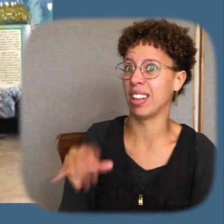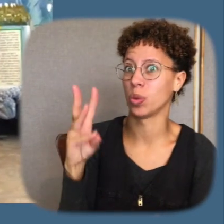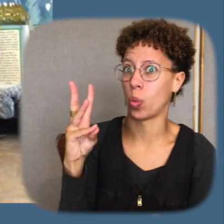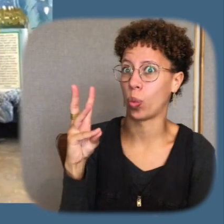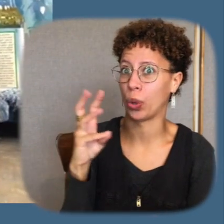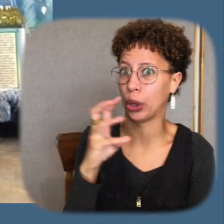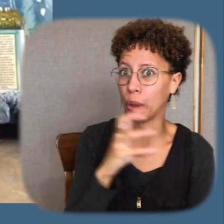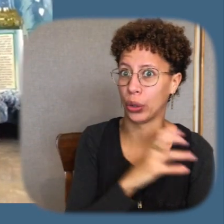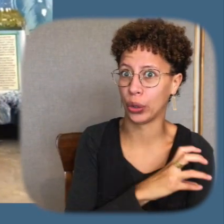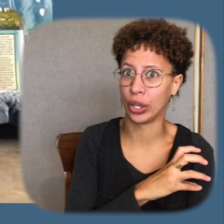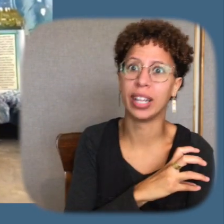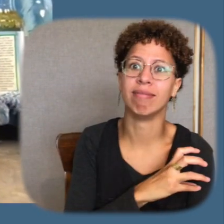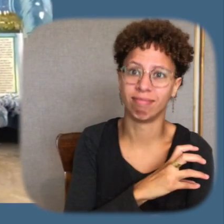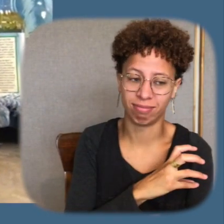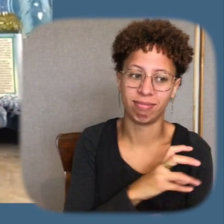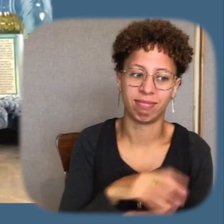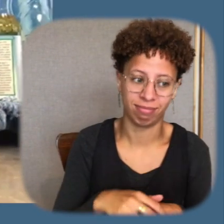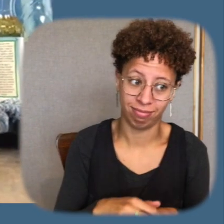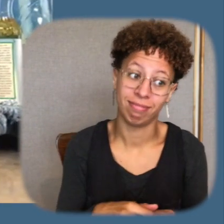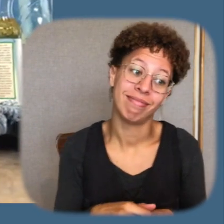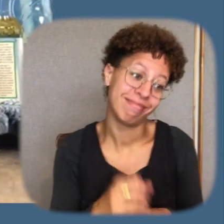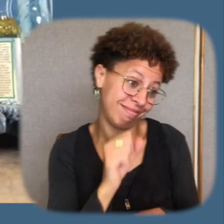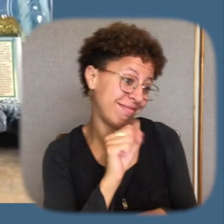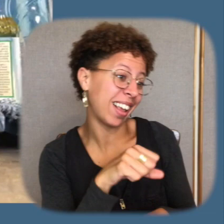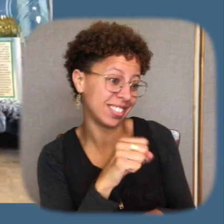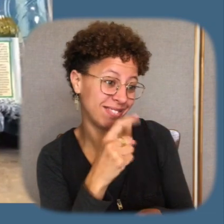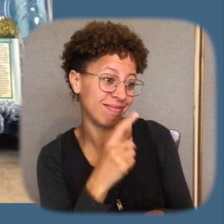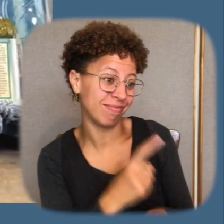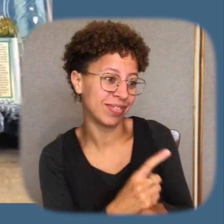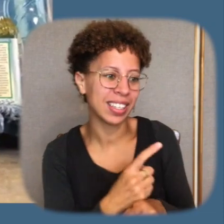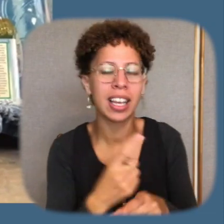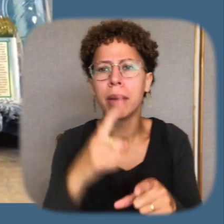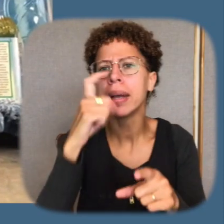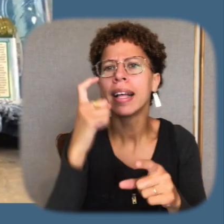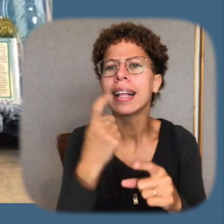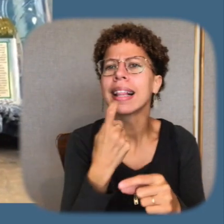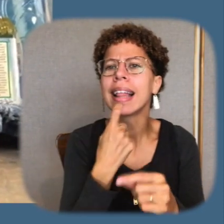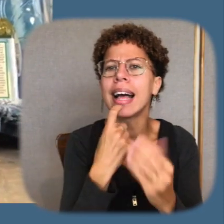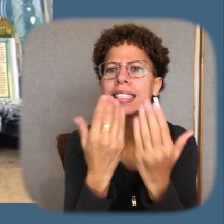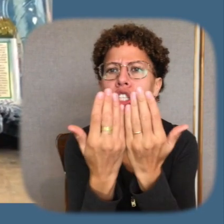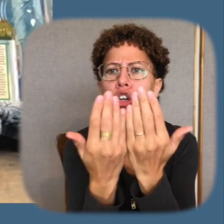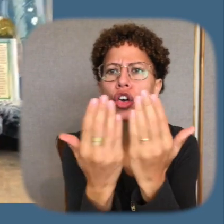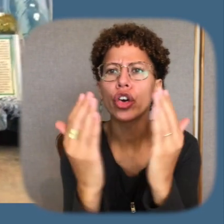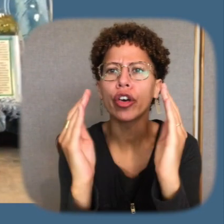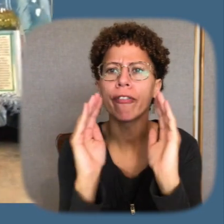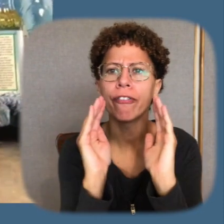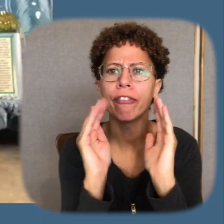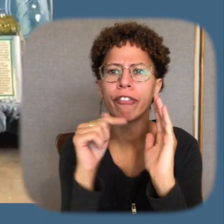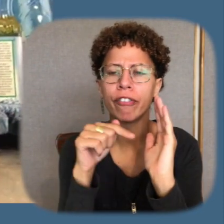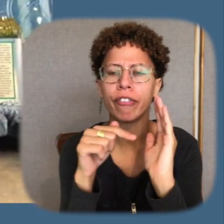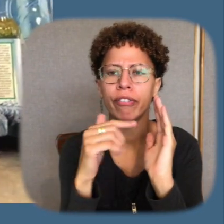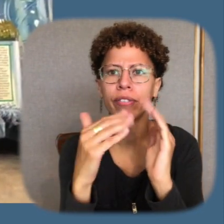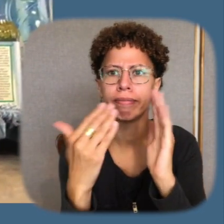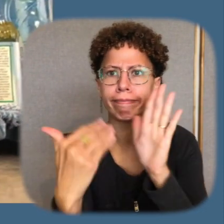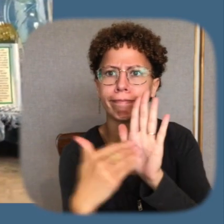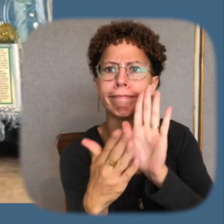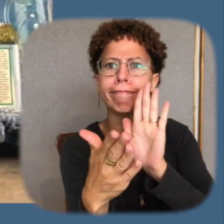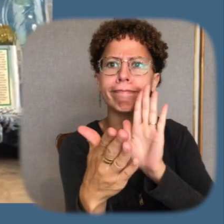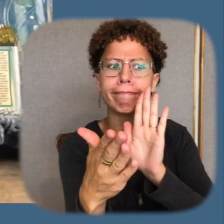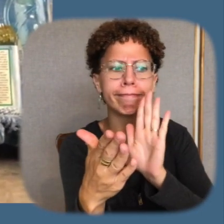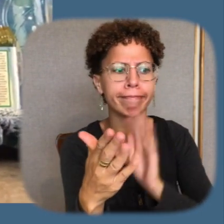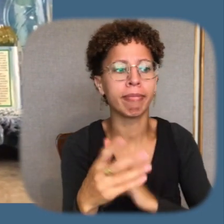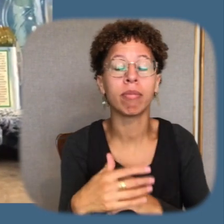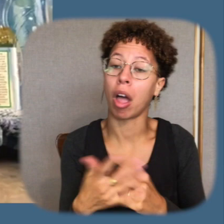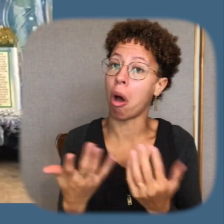weird. The world does work very weird, doesn't it? I think it's the way the glass curves in such a way. It could be. We